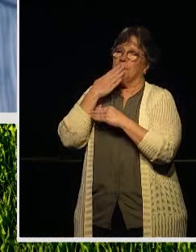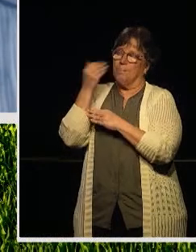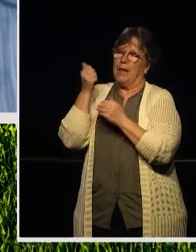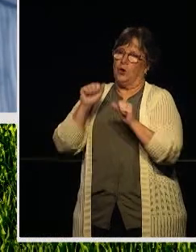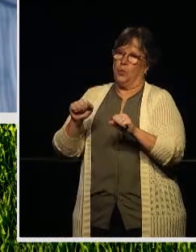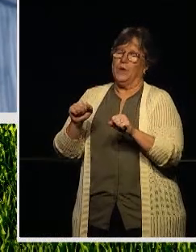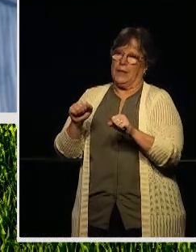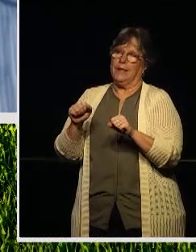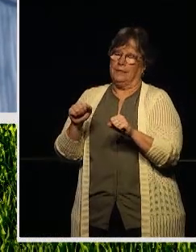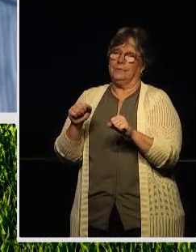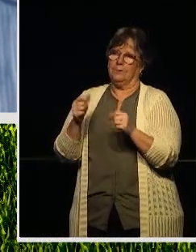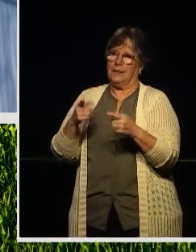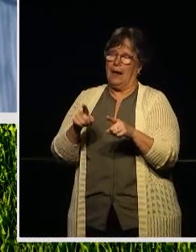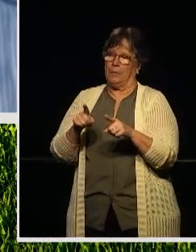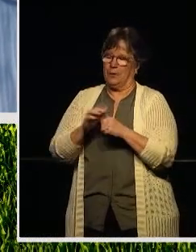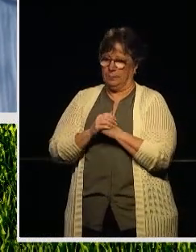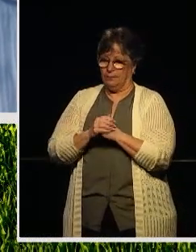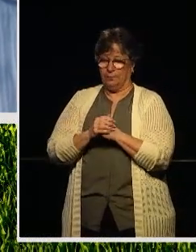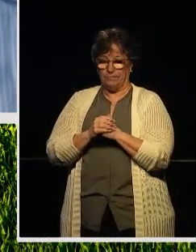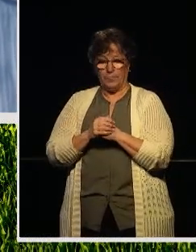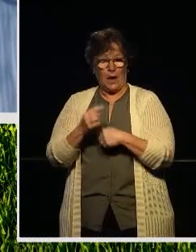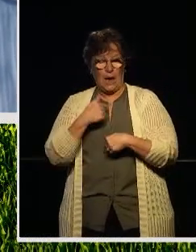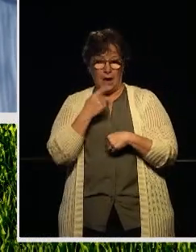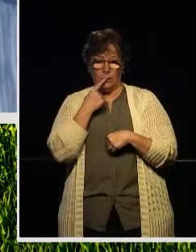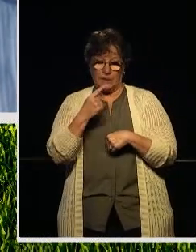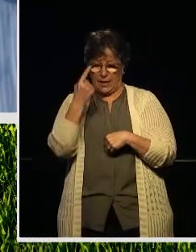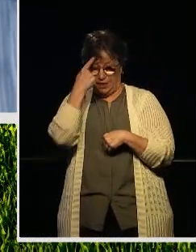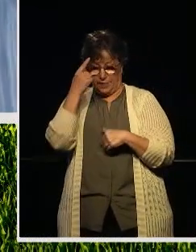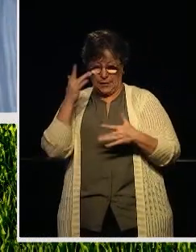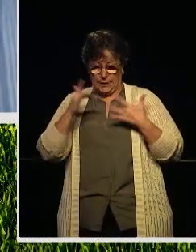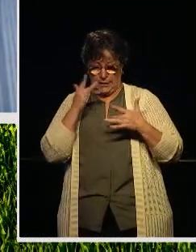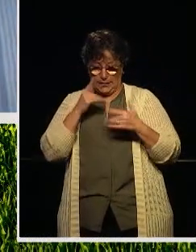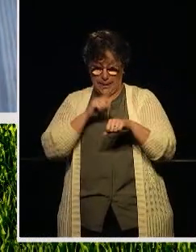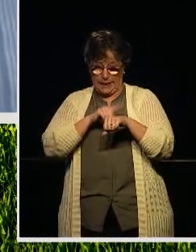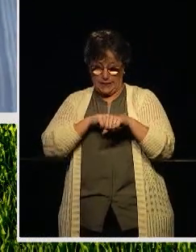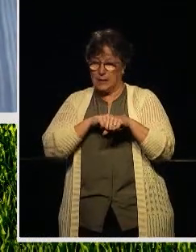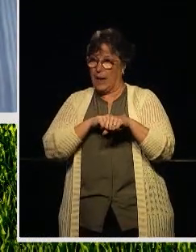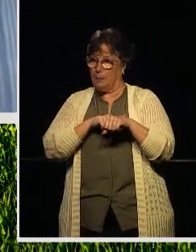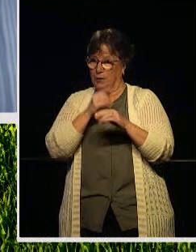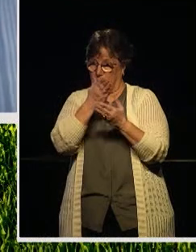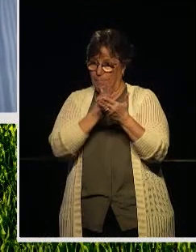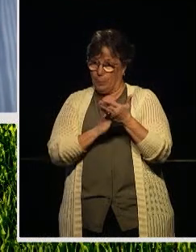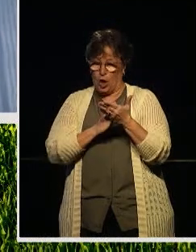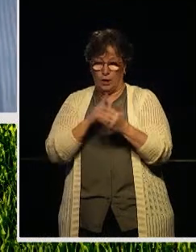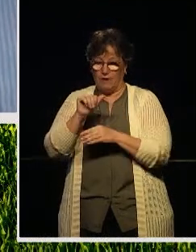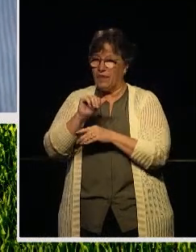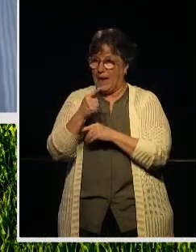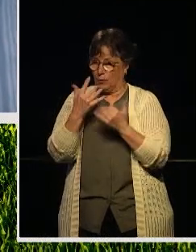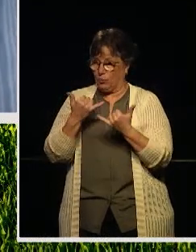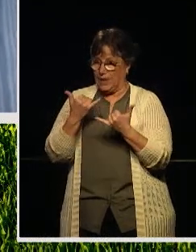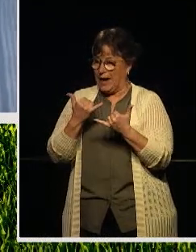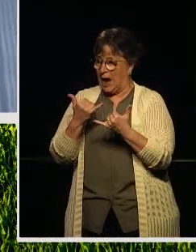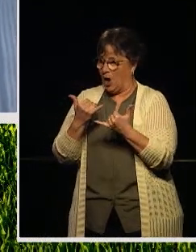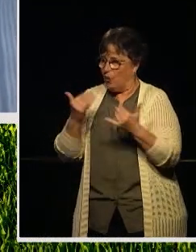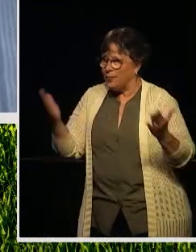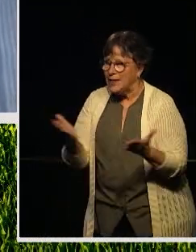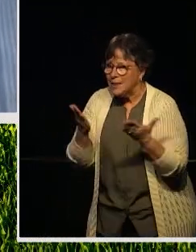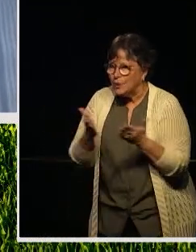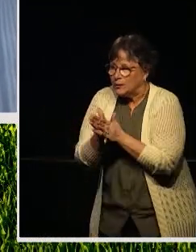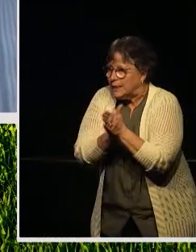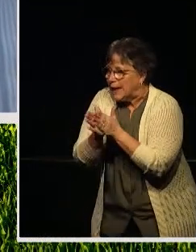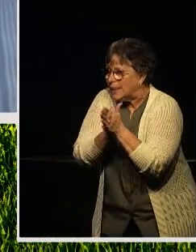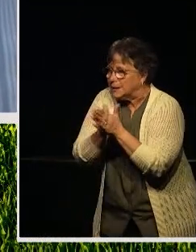Chris? I would just say that I think it's an exciting time to be involved in agriculture right now, and that the amount of enthusiasm and innovation is